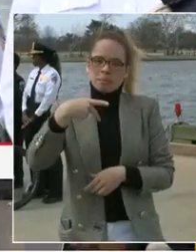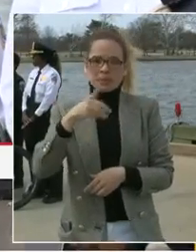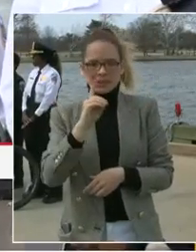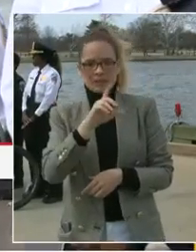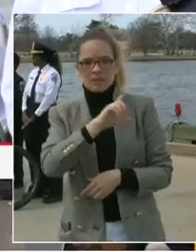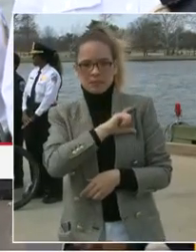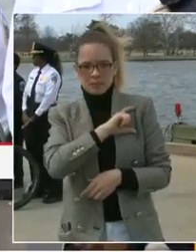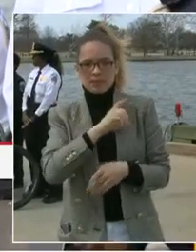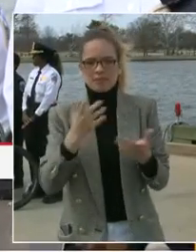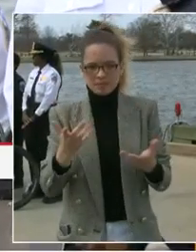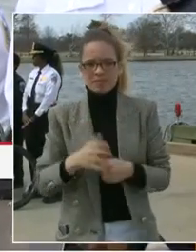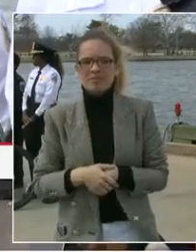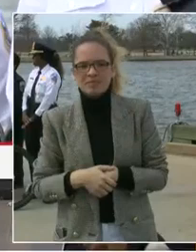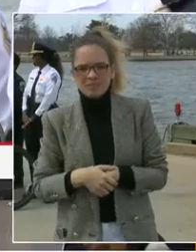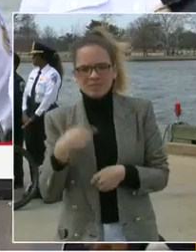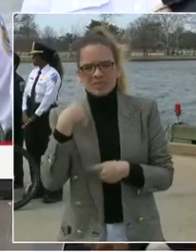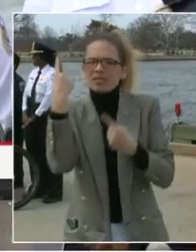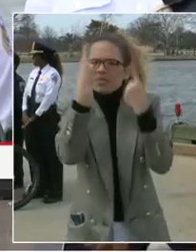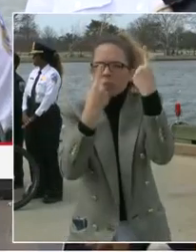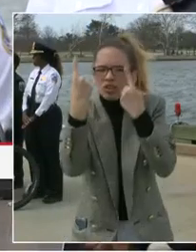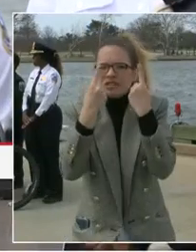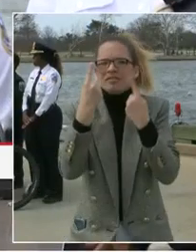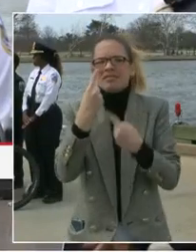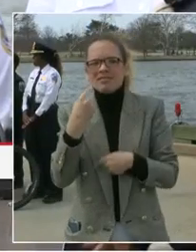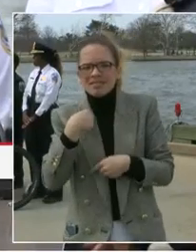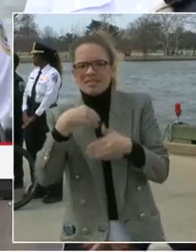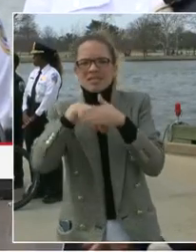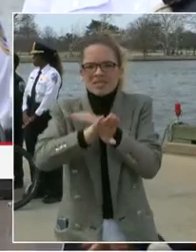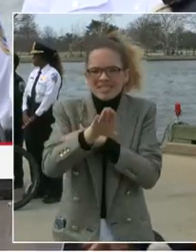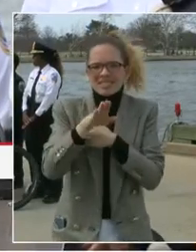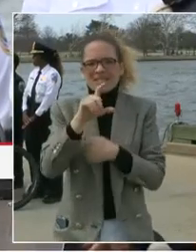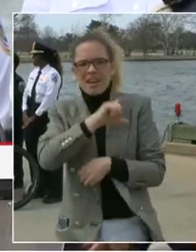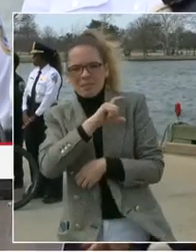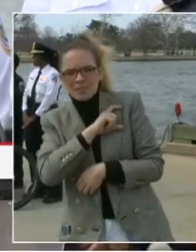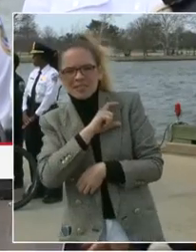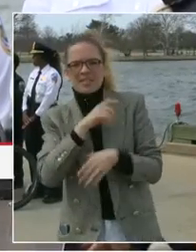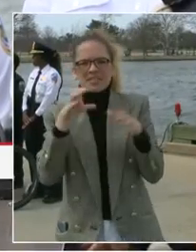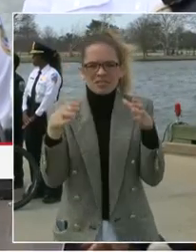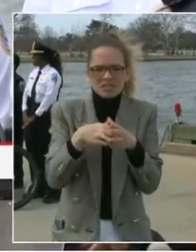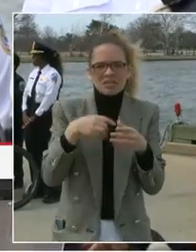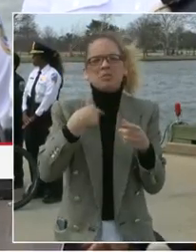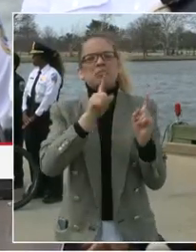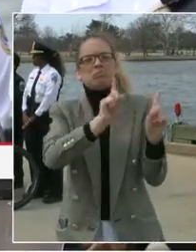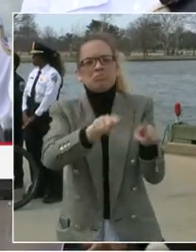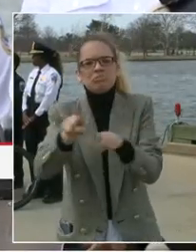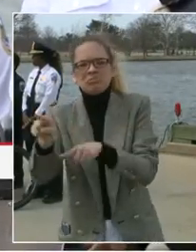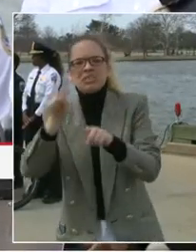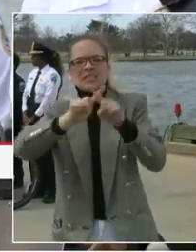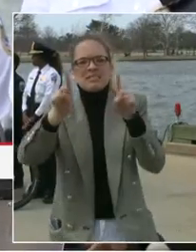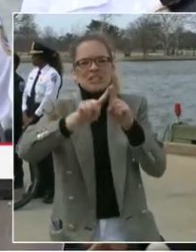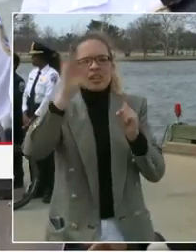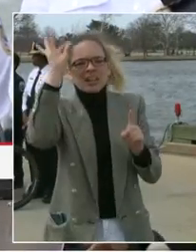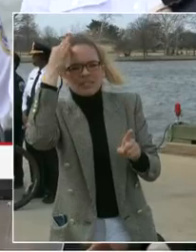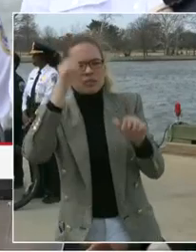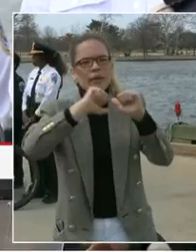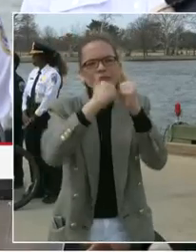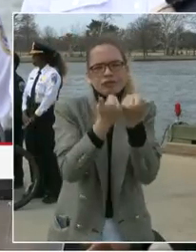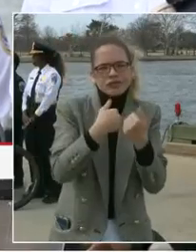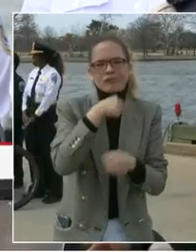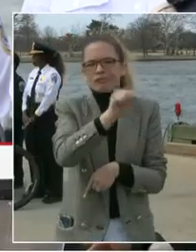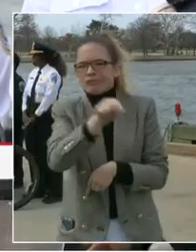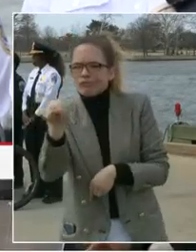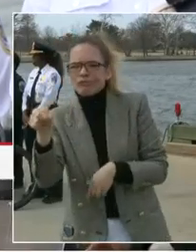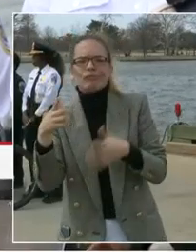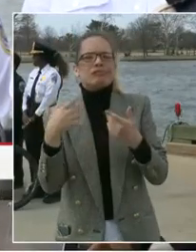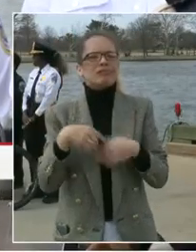to be a part of law enforcement. So I began assessing local police departments and federal agencies to determine which I would apply and